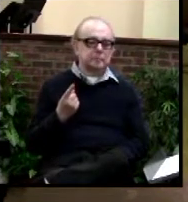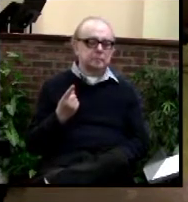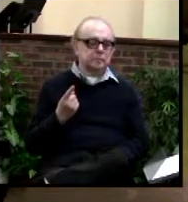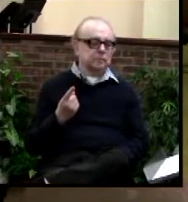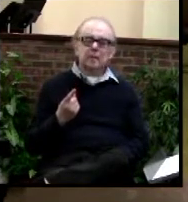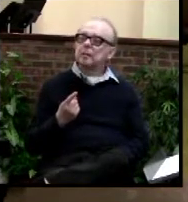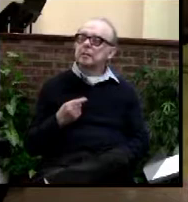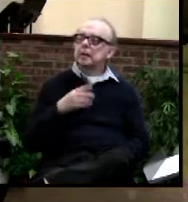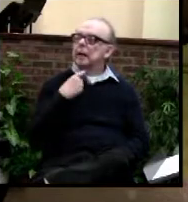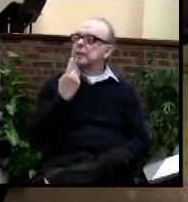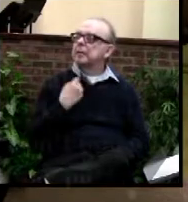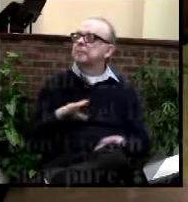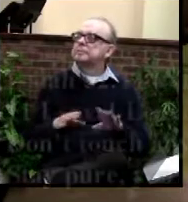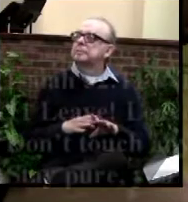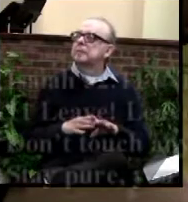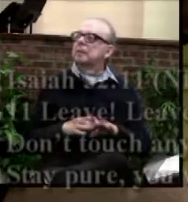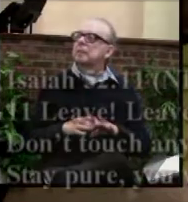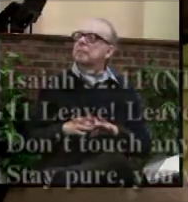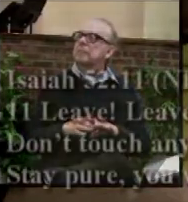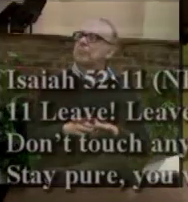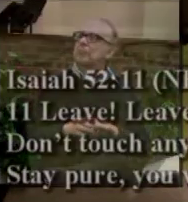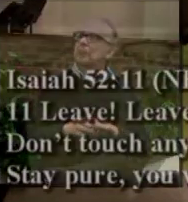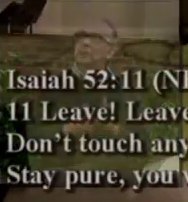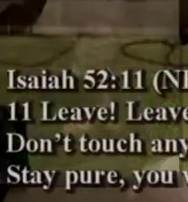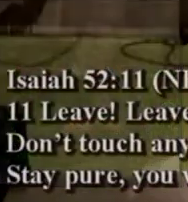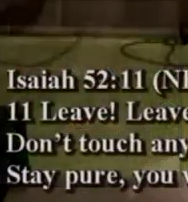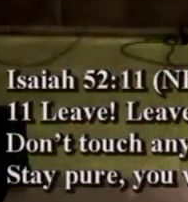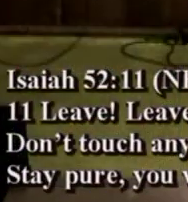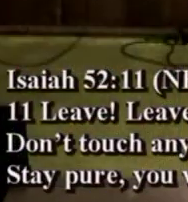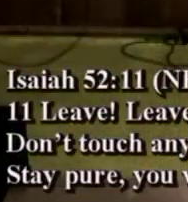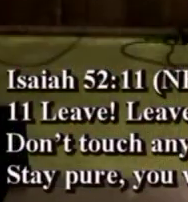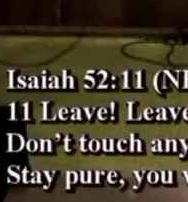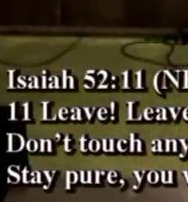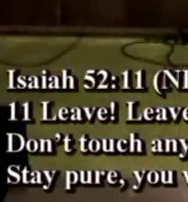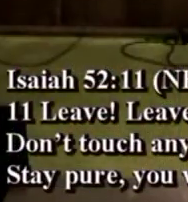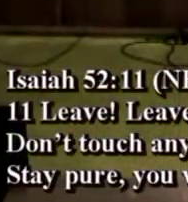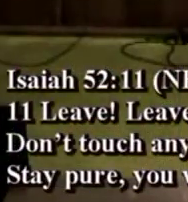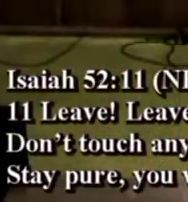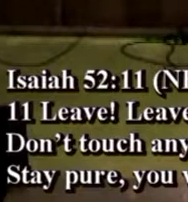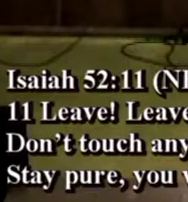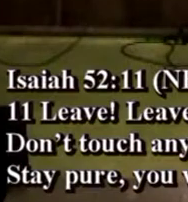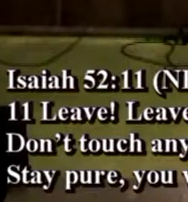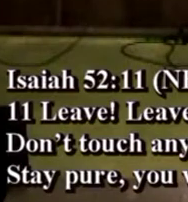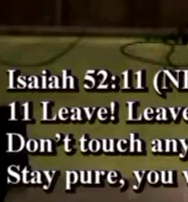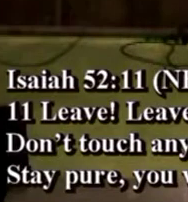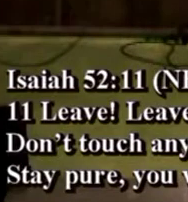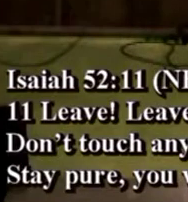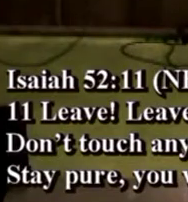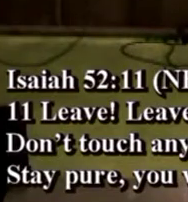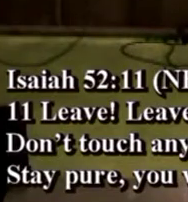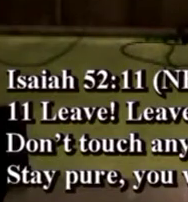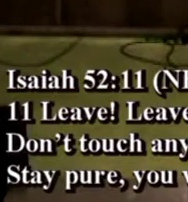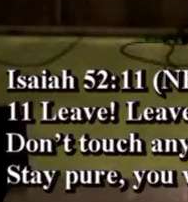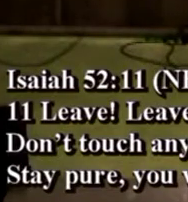us to do in kicking off the flip-flop. He was talking to the nation of Israel. He says, therefore, come out from them and be